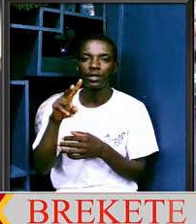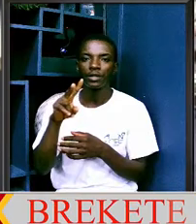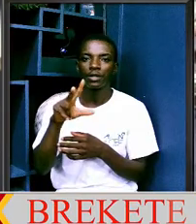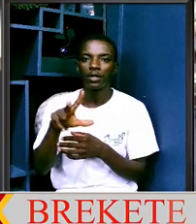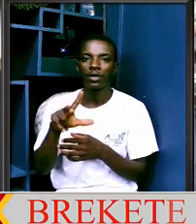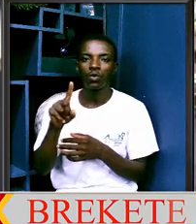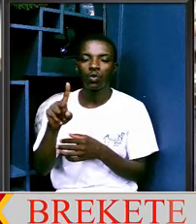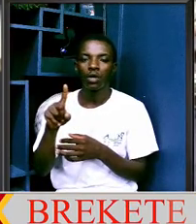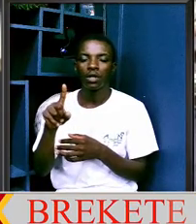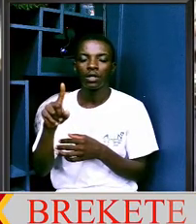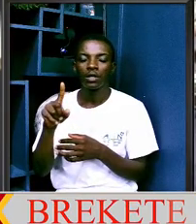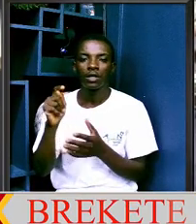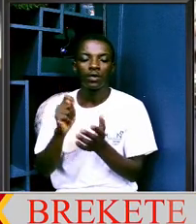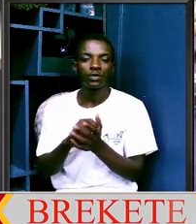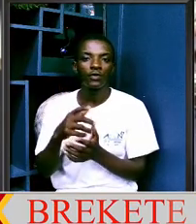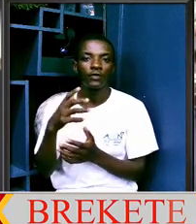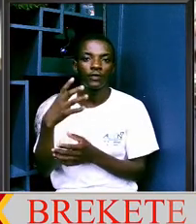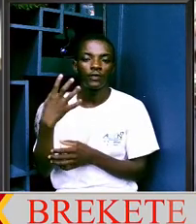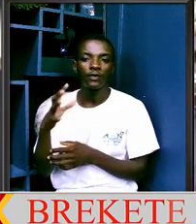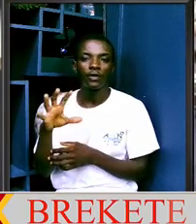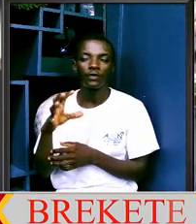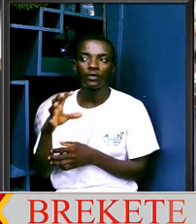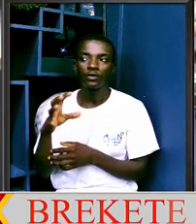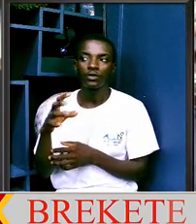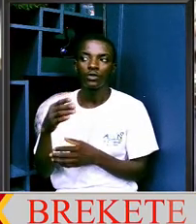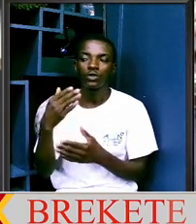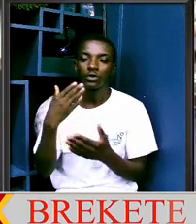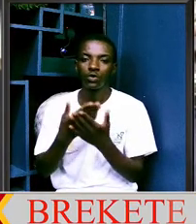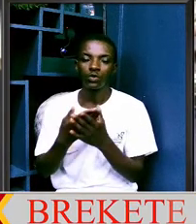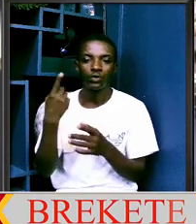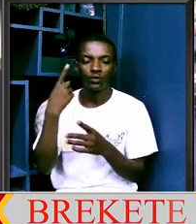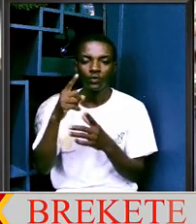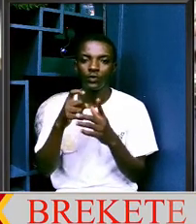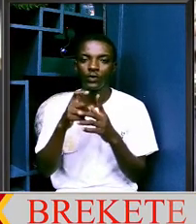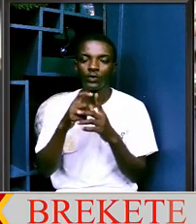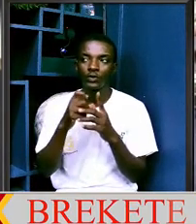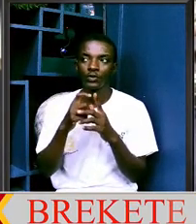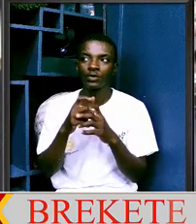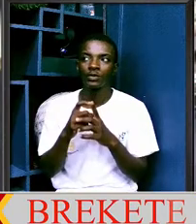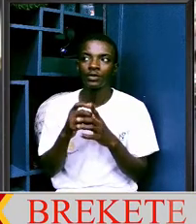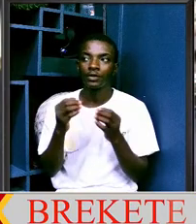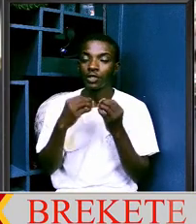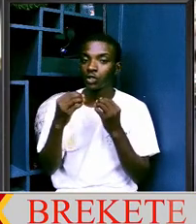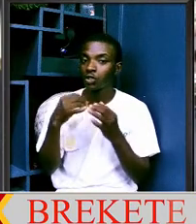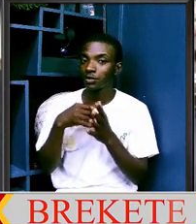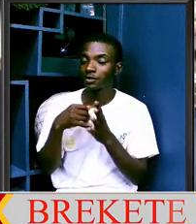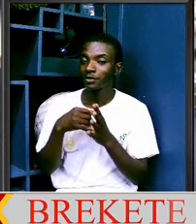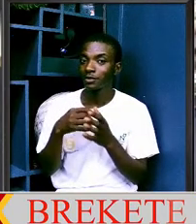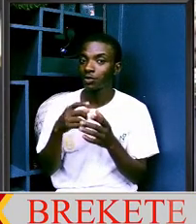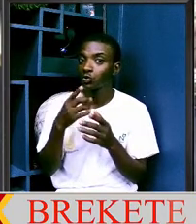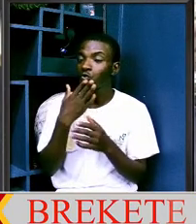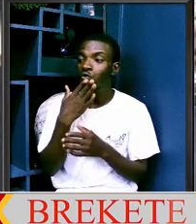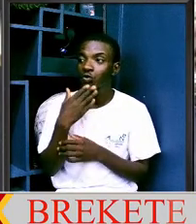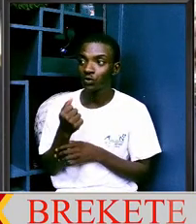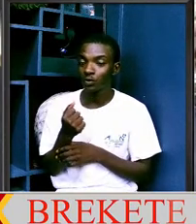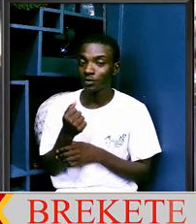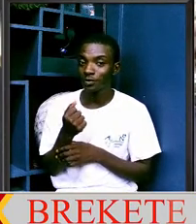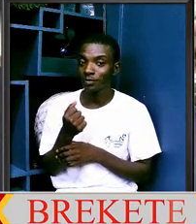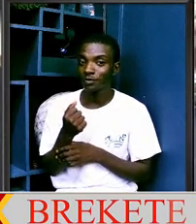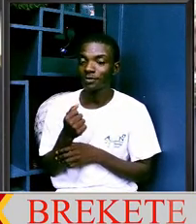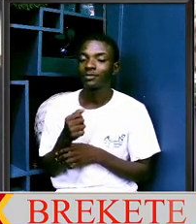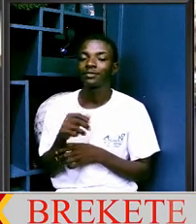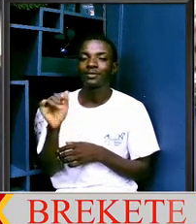31,500. And the rice good for? Yes, sir. You chop them? Yes, sir. The sweet for mouth? Yes,